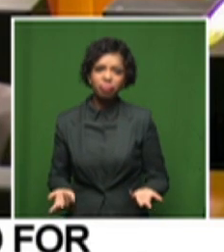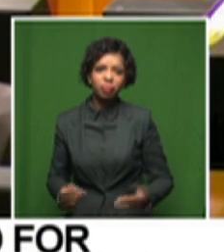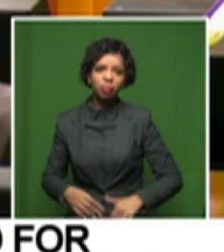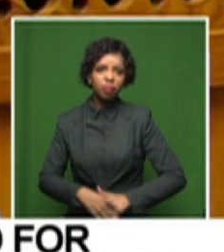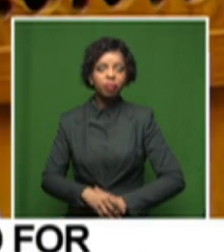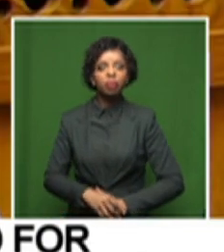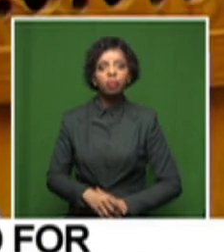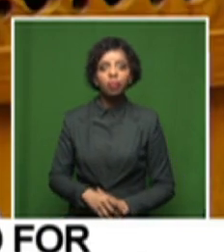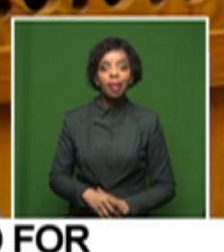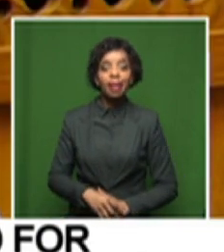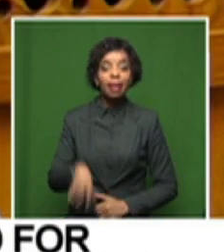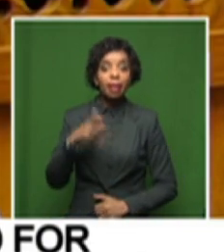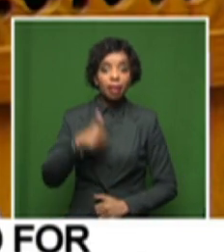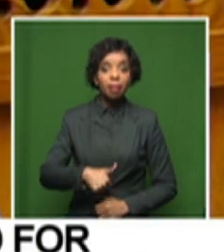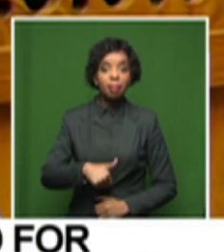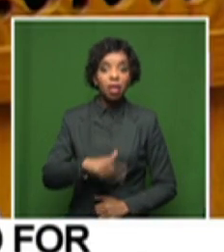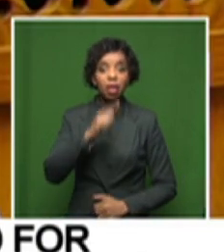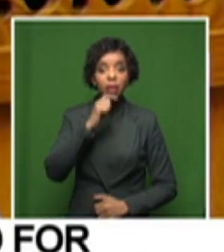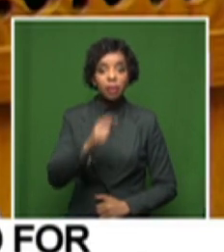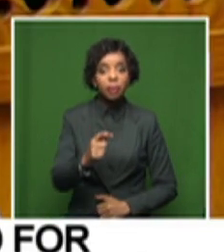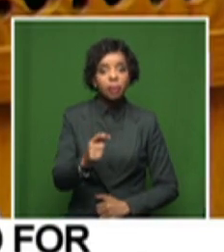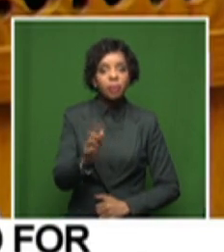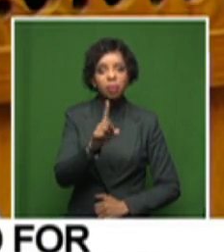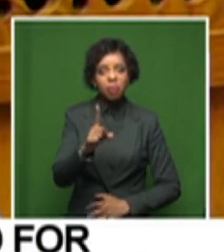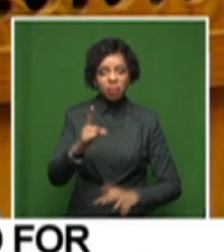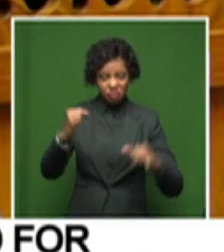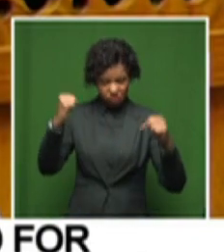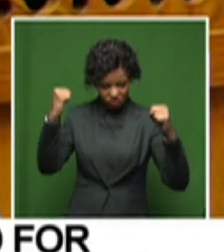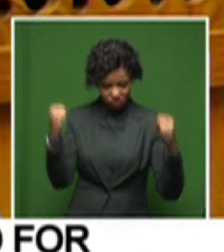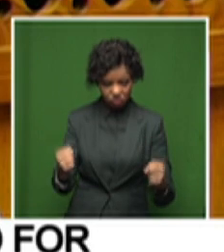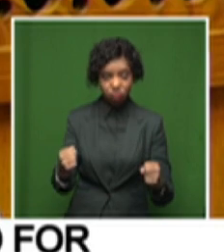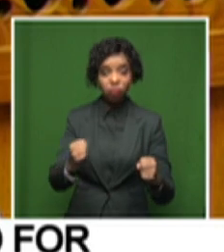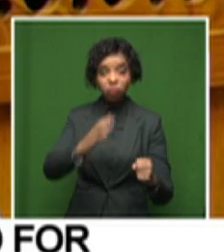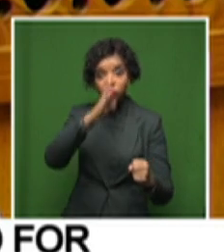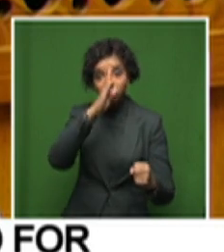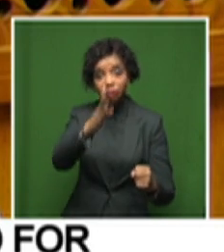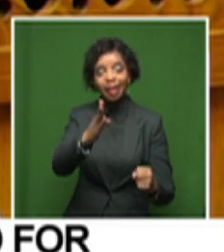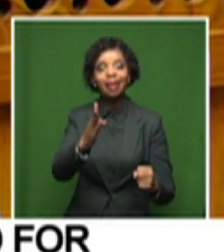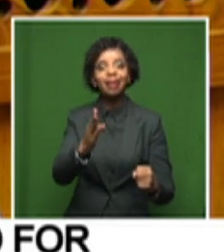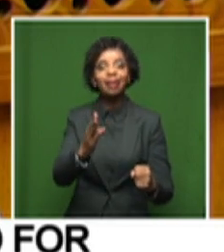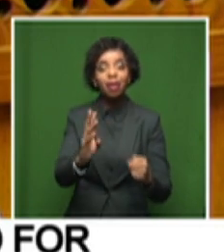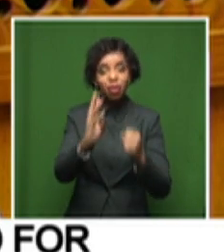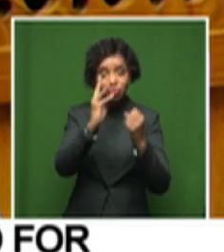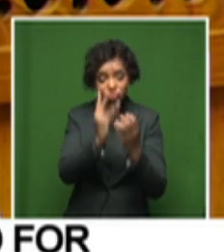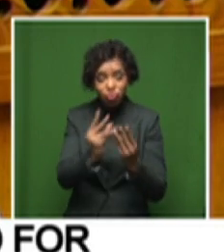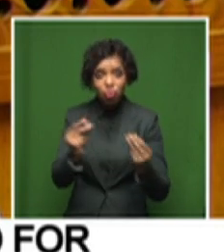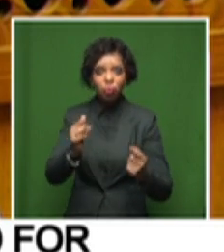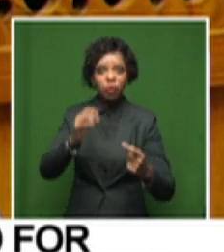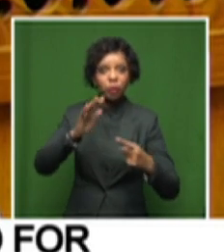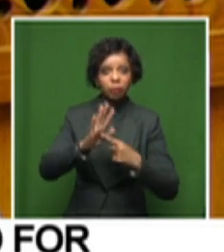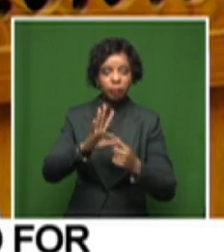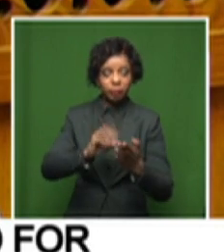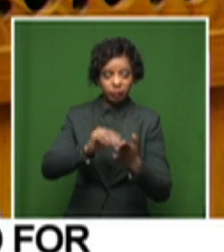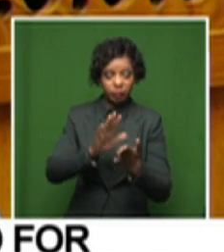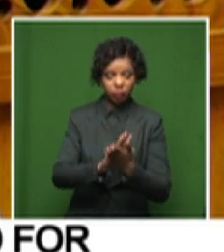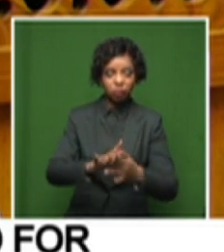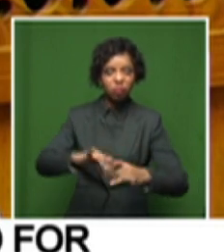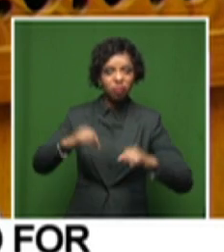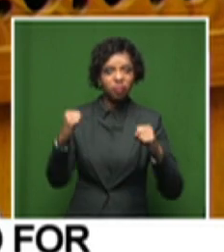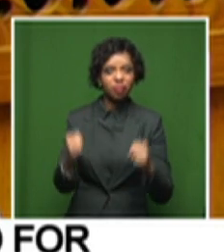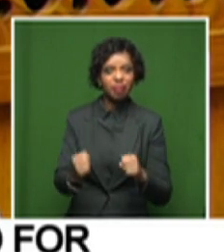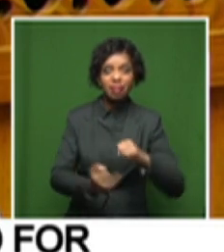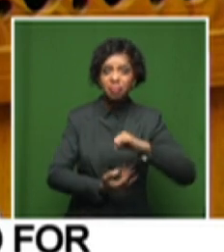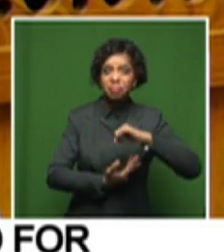Armed with a strong sense of direction, steadfastness, resolution, and determination, we face